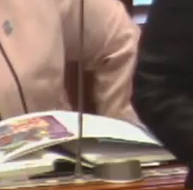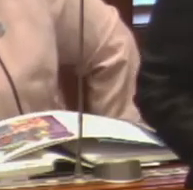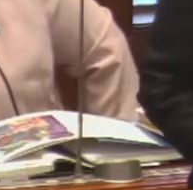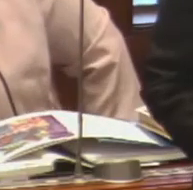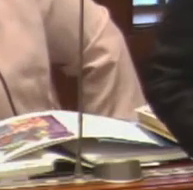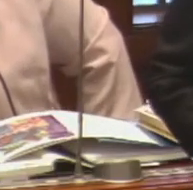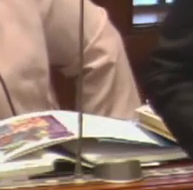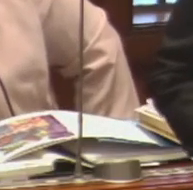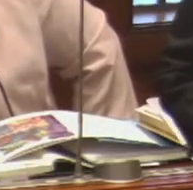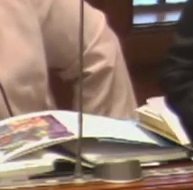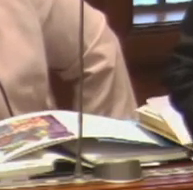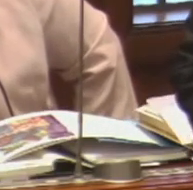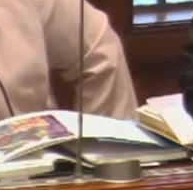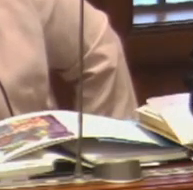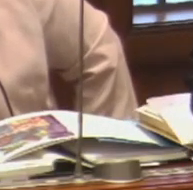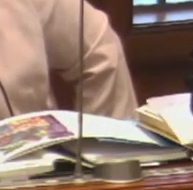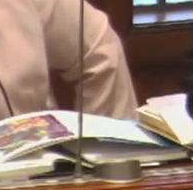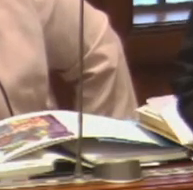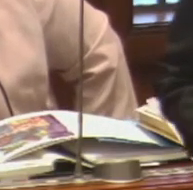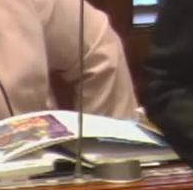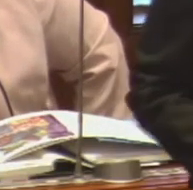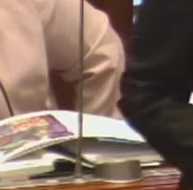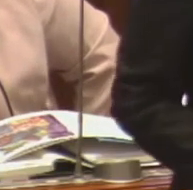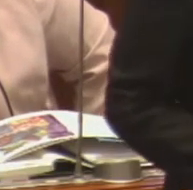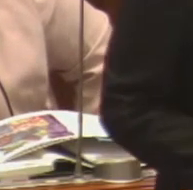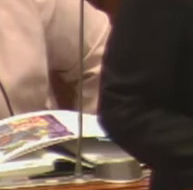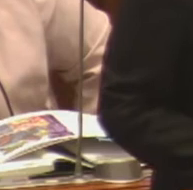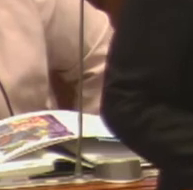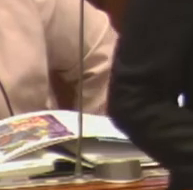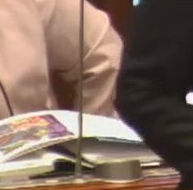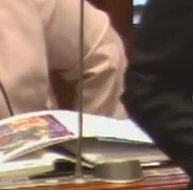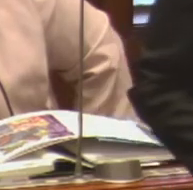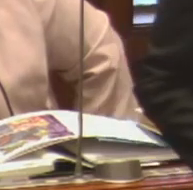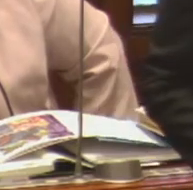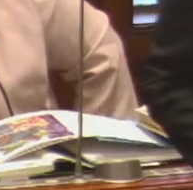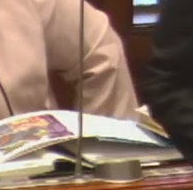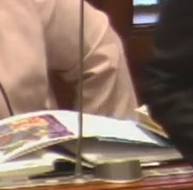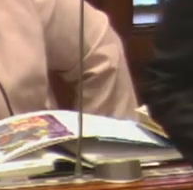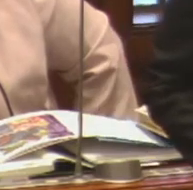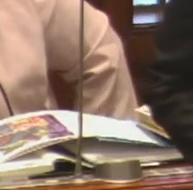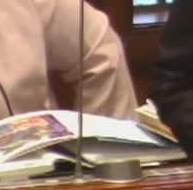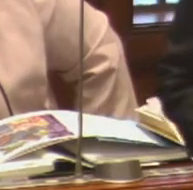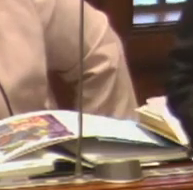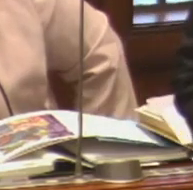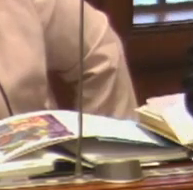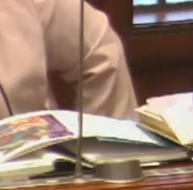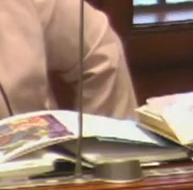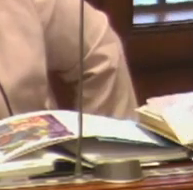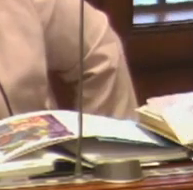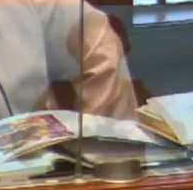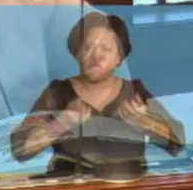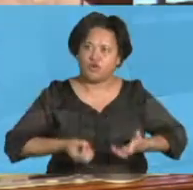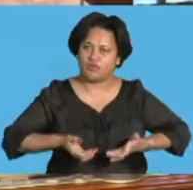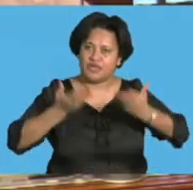2020 budget. Mr. Speaker, sir, the government since its election in 2014 has remained steadfast in its commitment to education sector. We